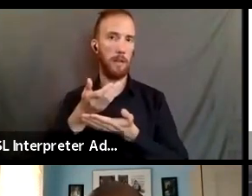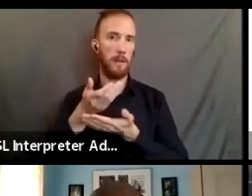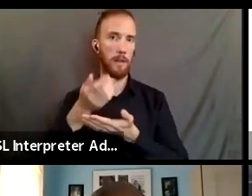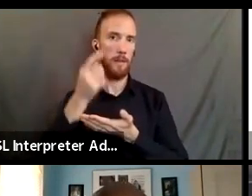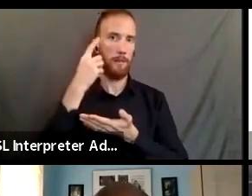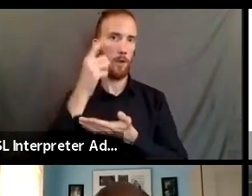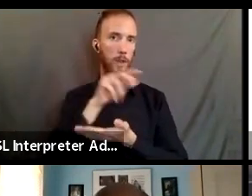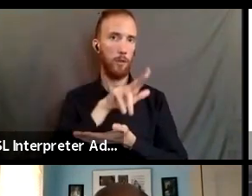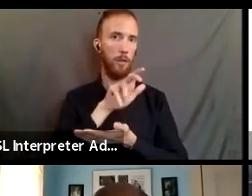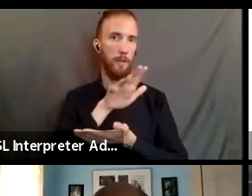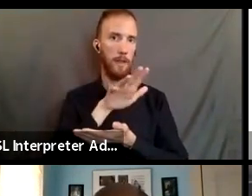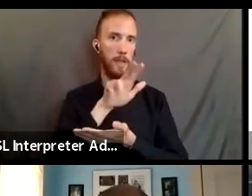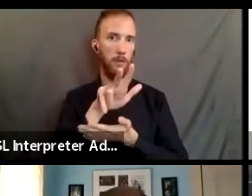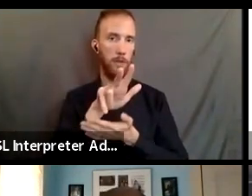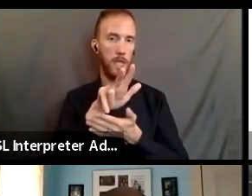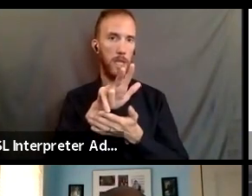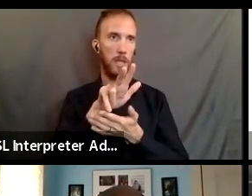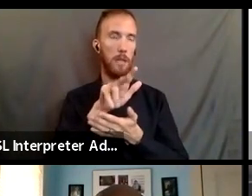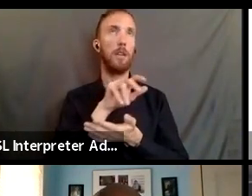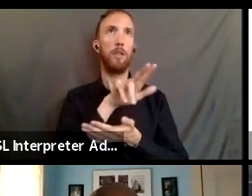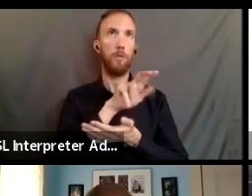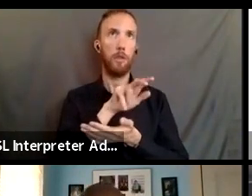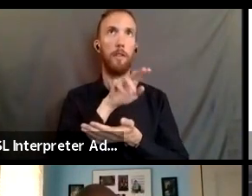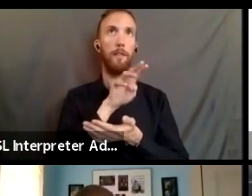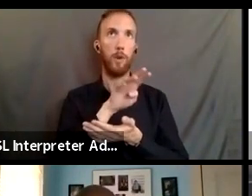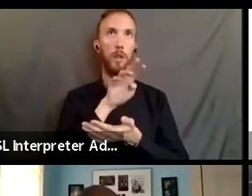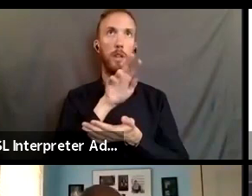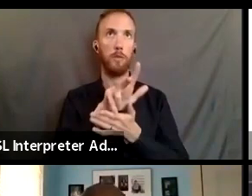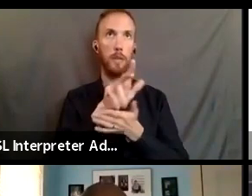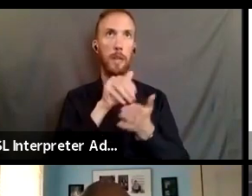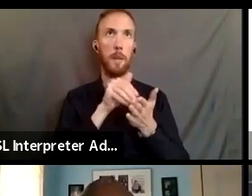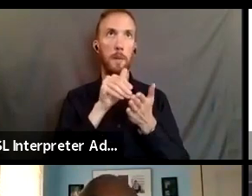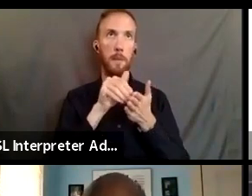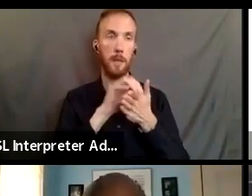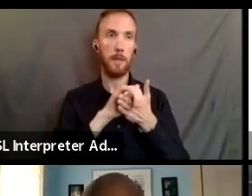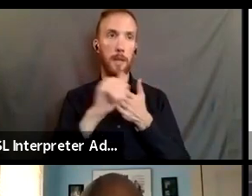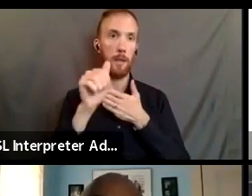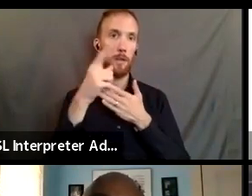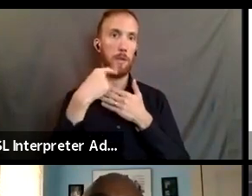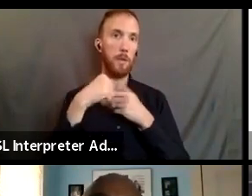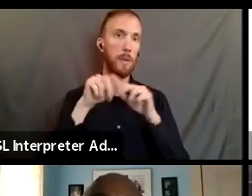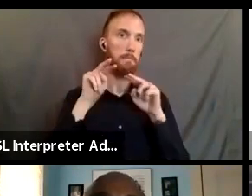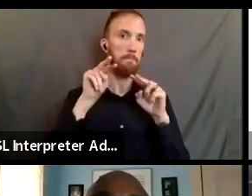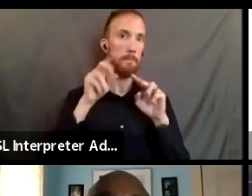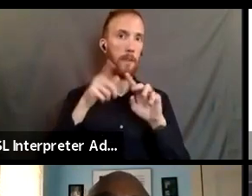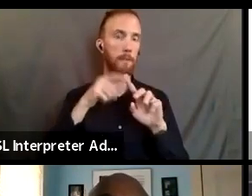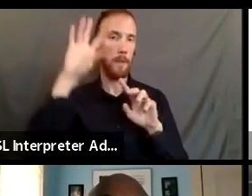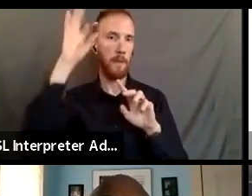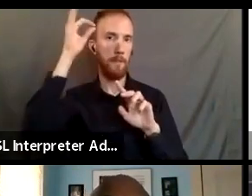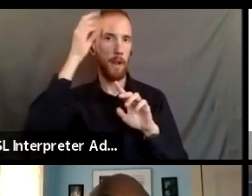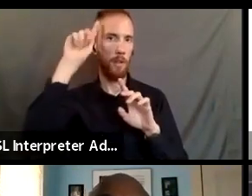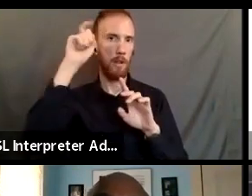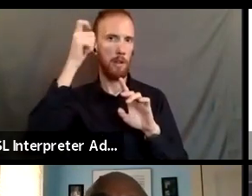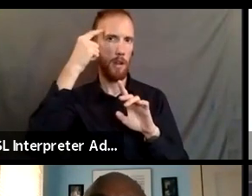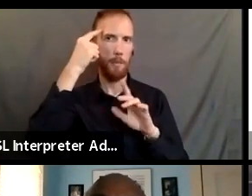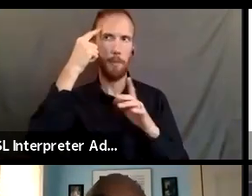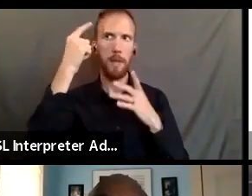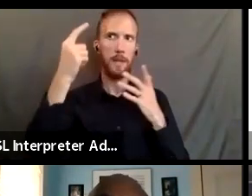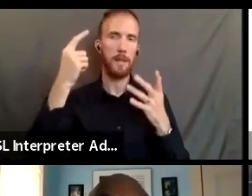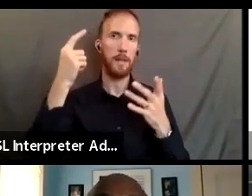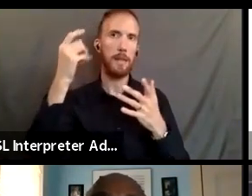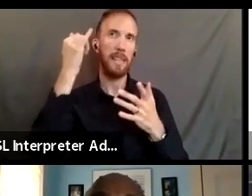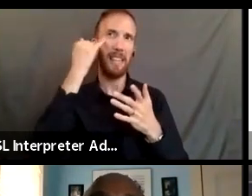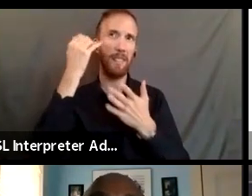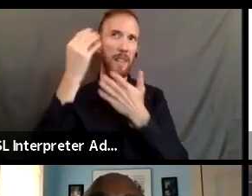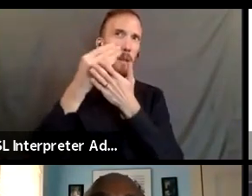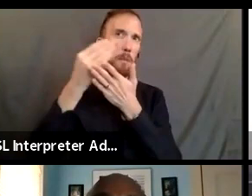that 350 43 million that we anticipate at this time will come from the federal government what what what kind of time